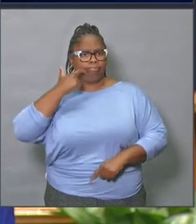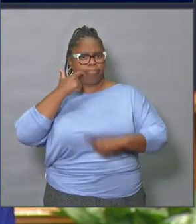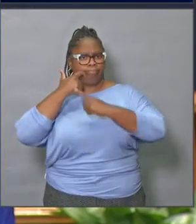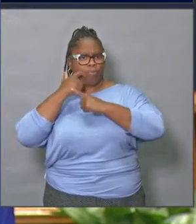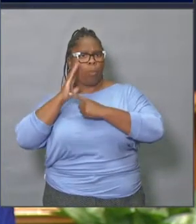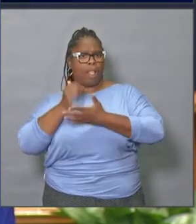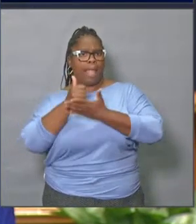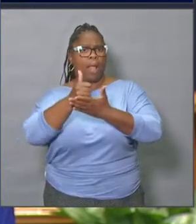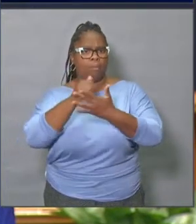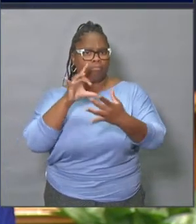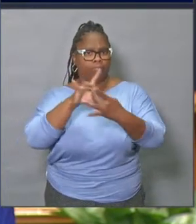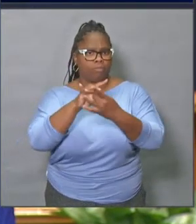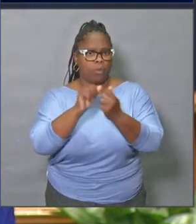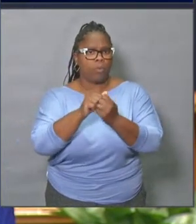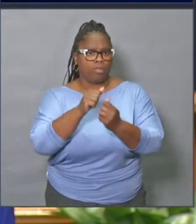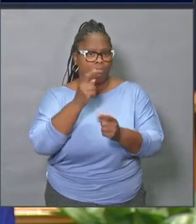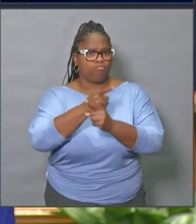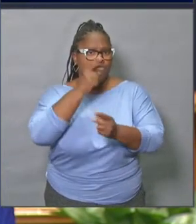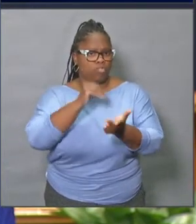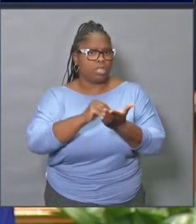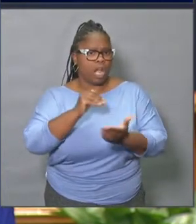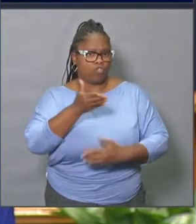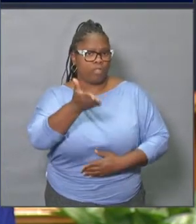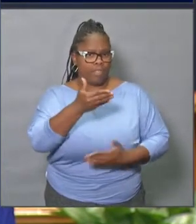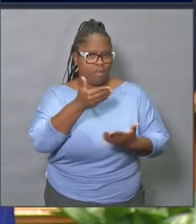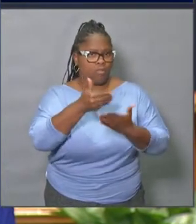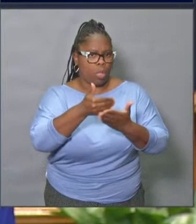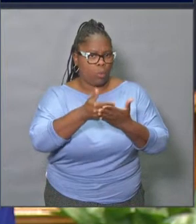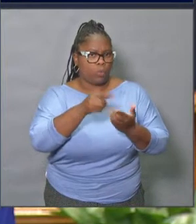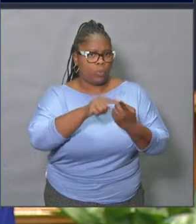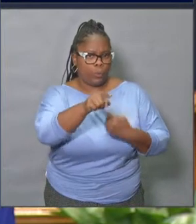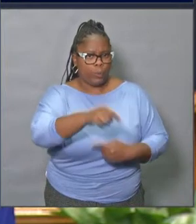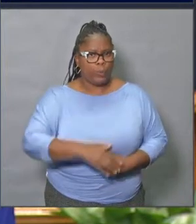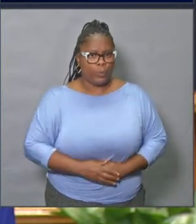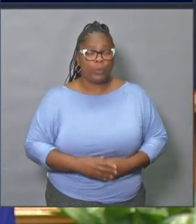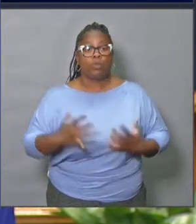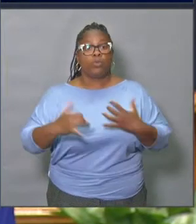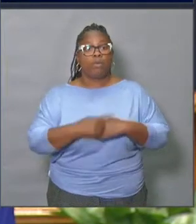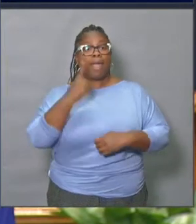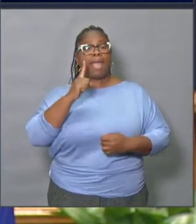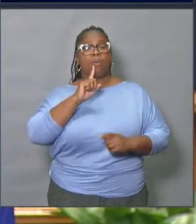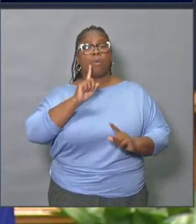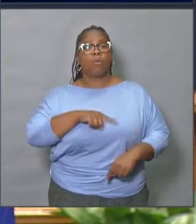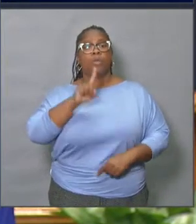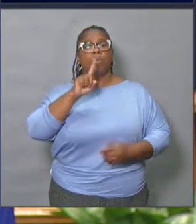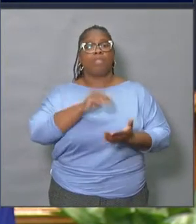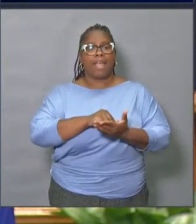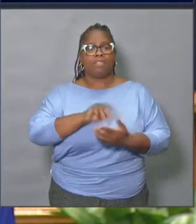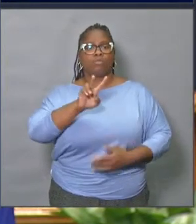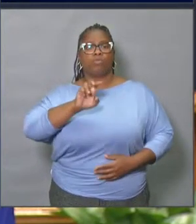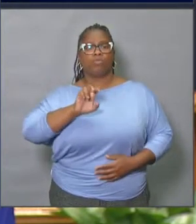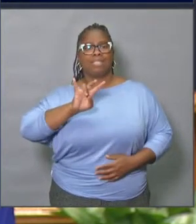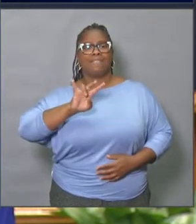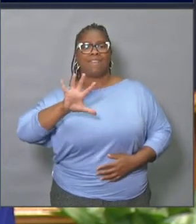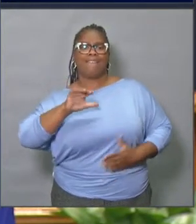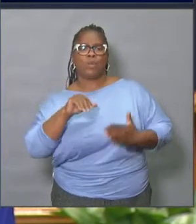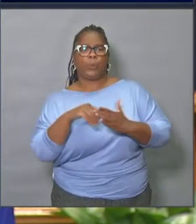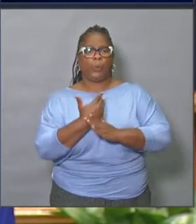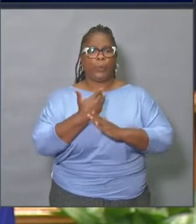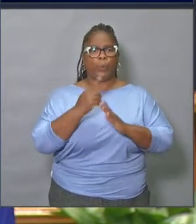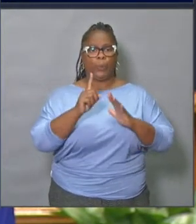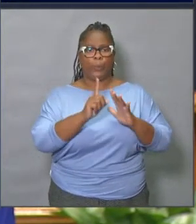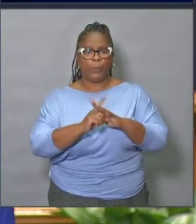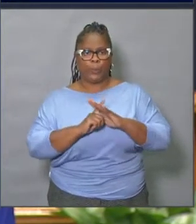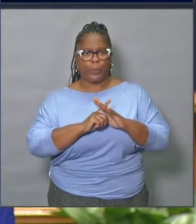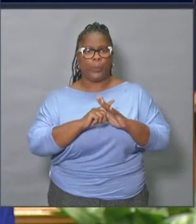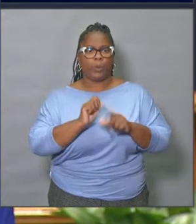that's nearby in your community. Today, we're also reporting 1,275 new cases. This